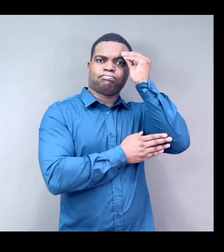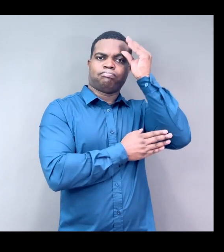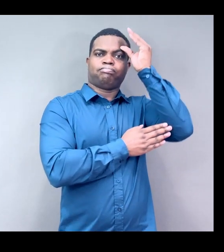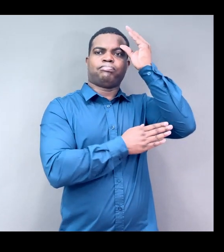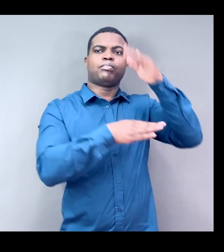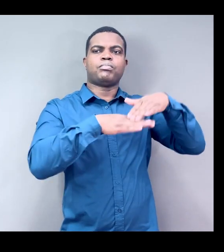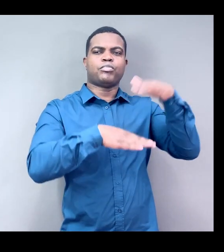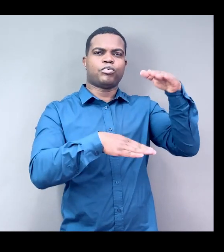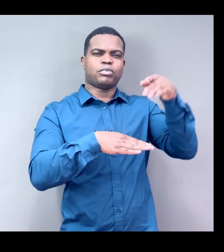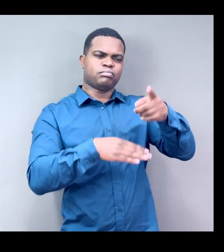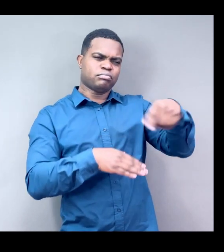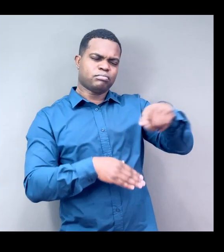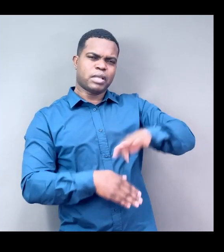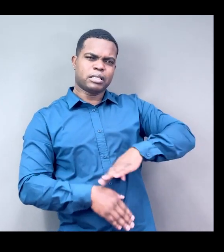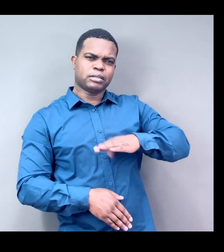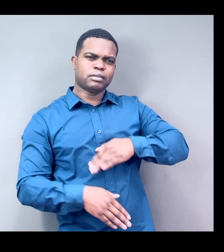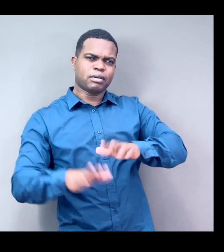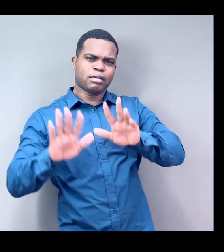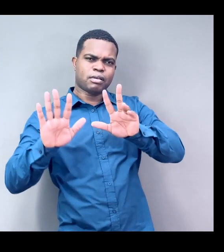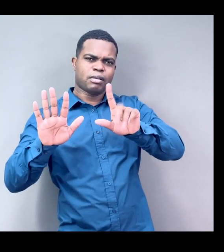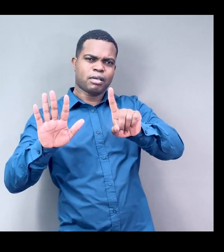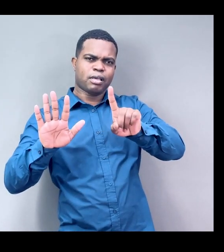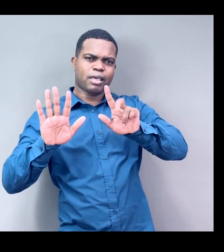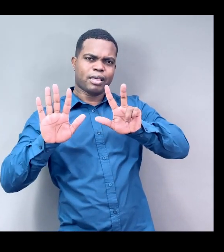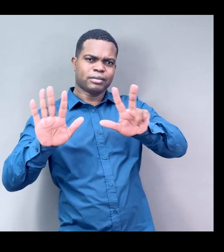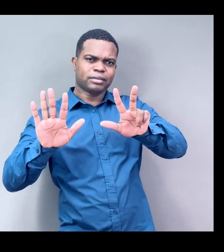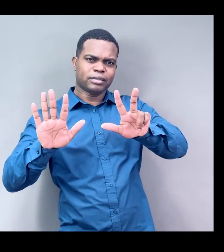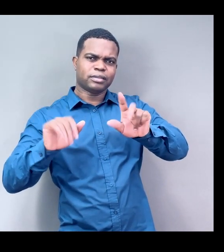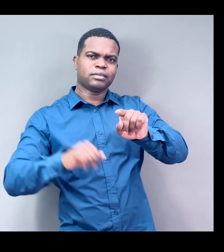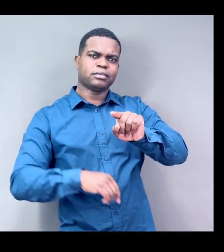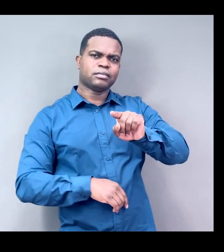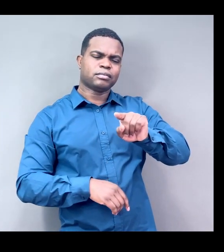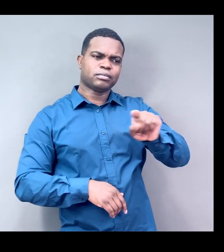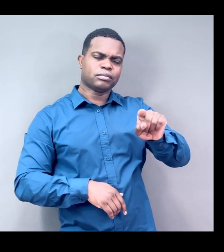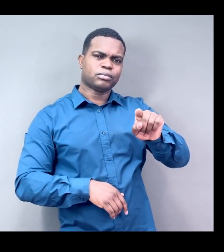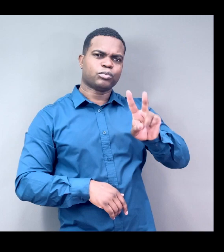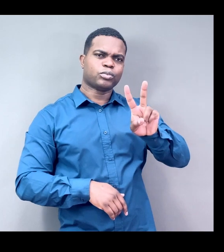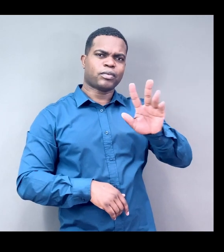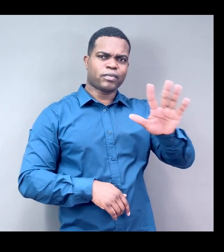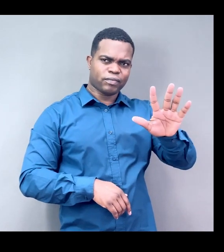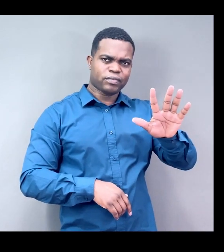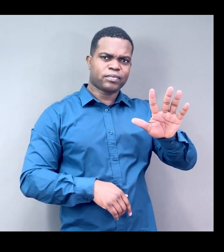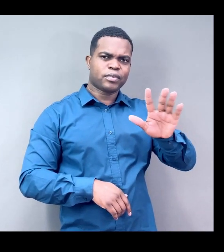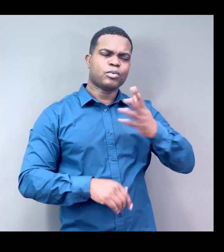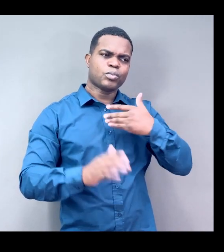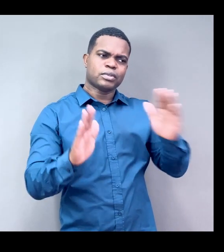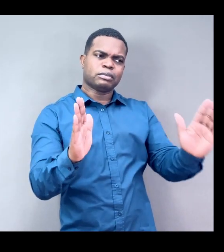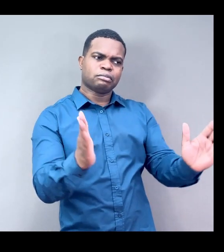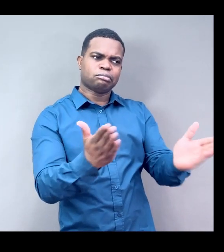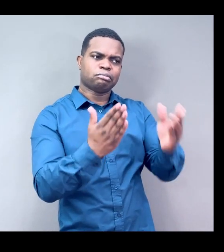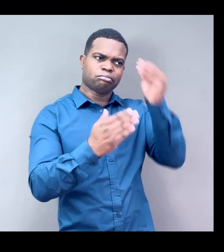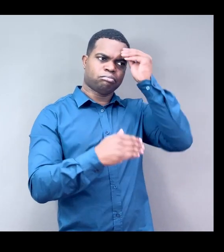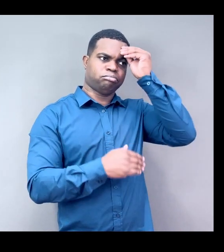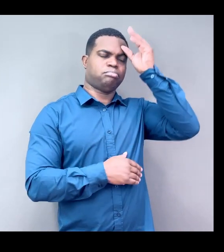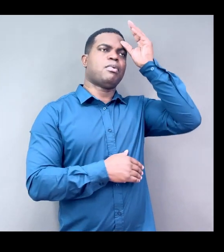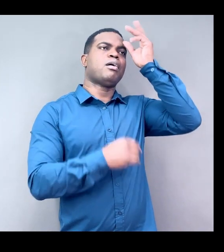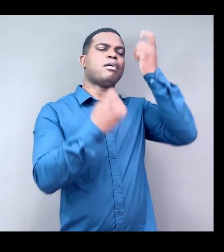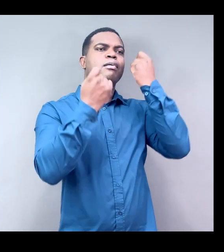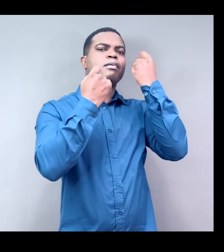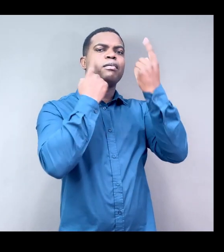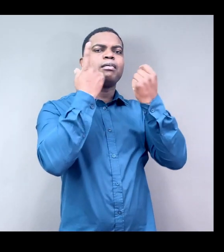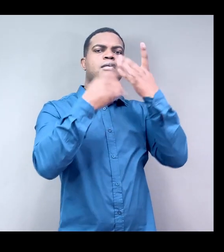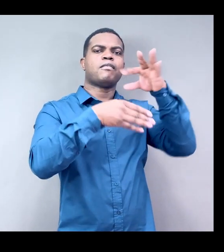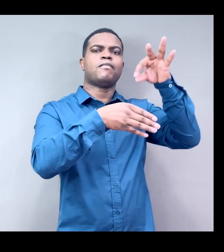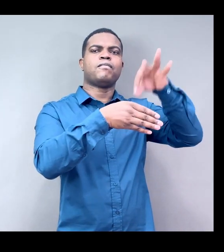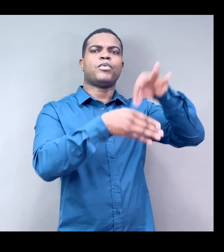young EU citizens aged 18 to 25 on the importance